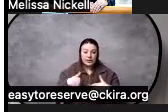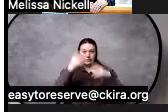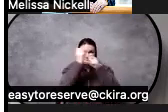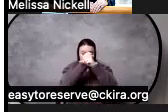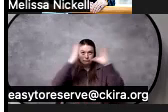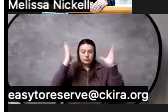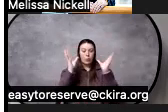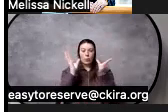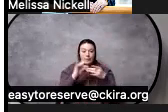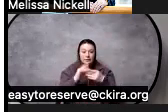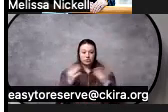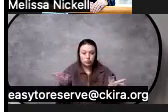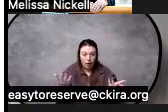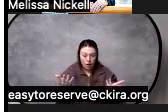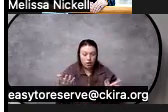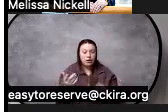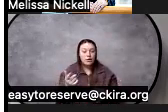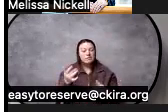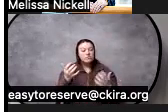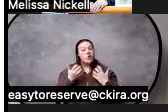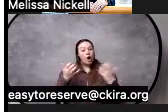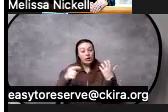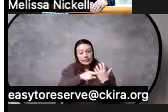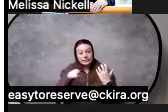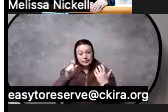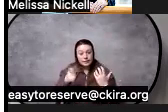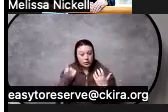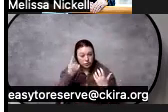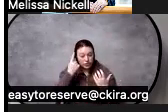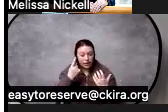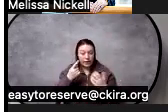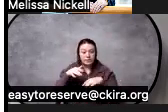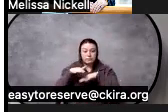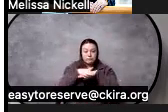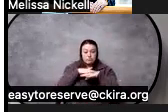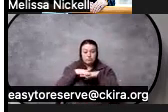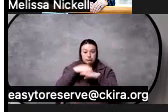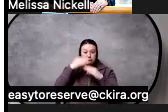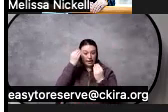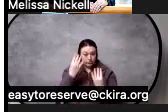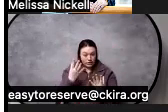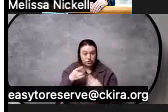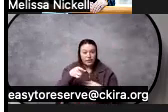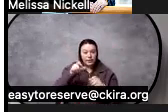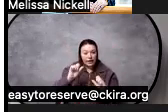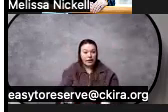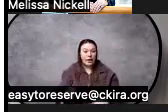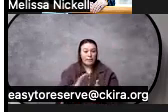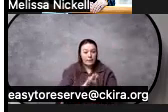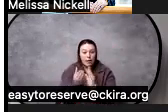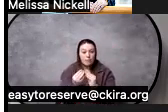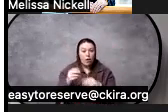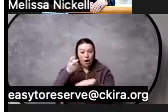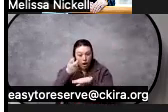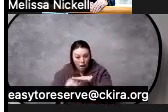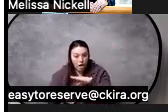will typically first need to understand the background information to get excited about the details of your work. Make sure